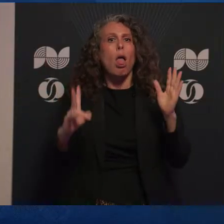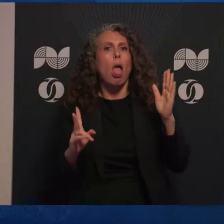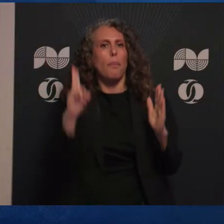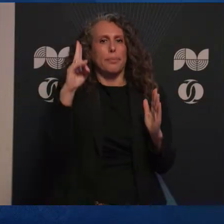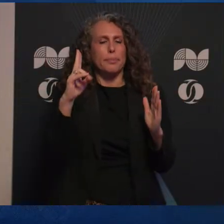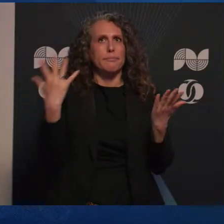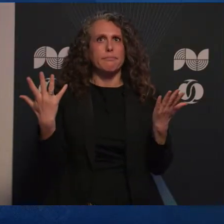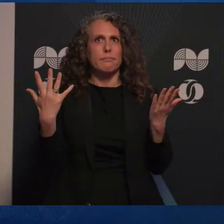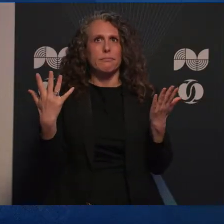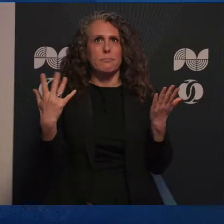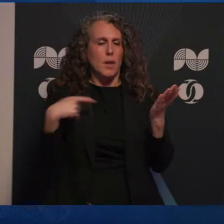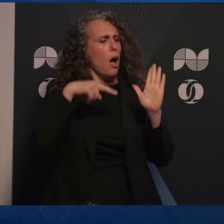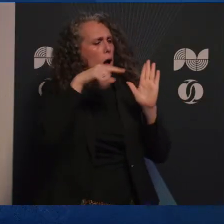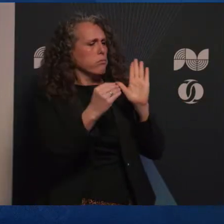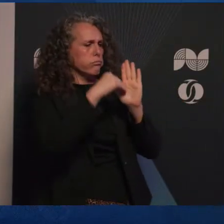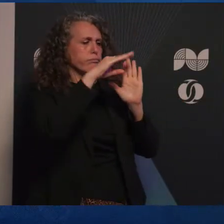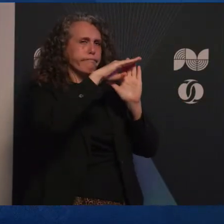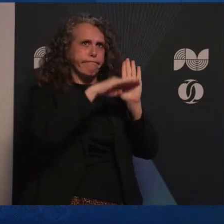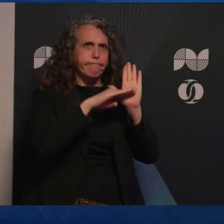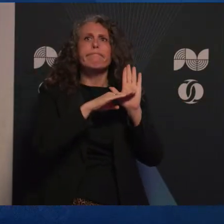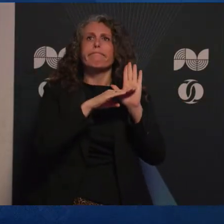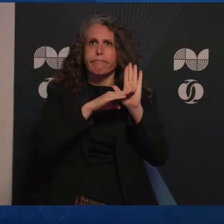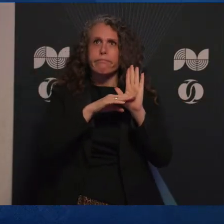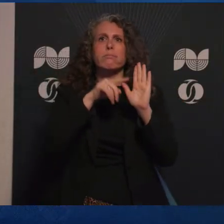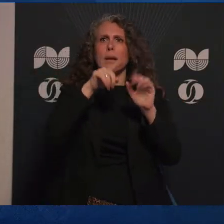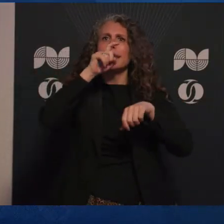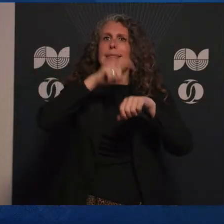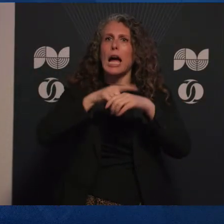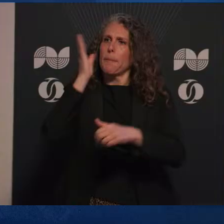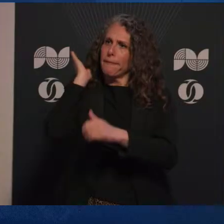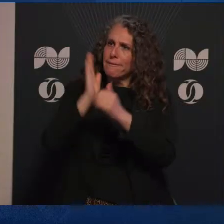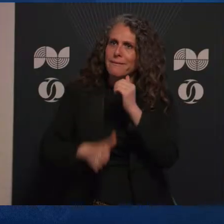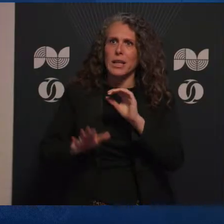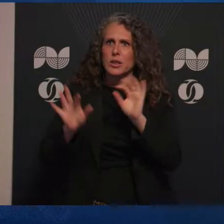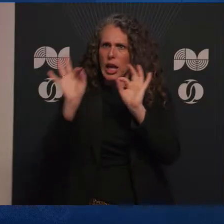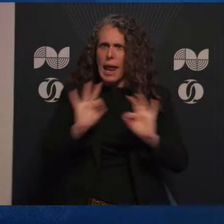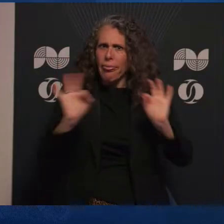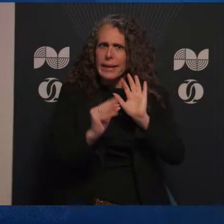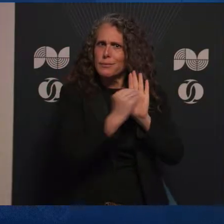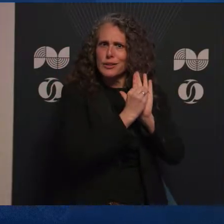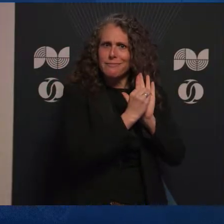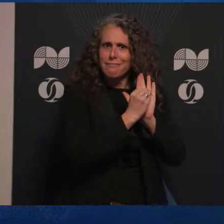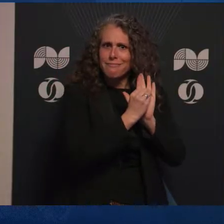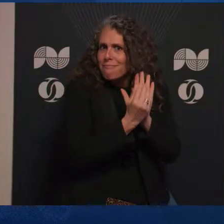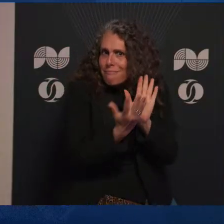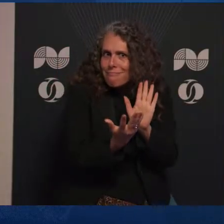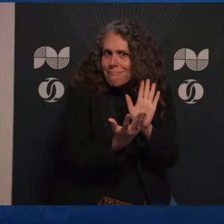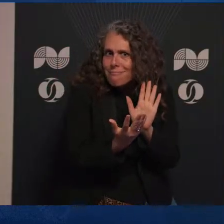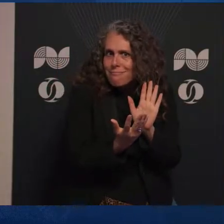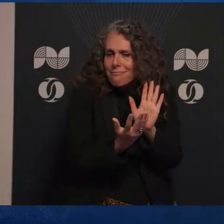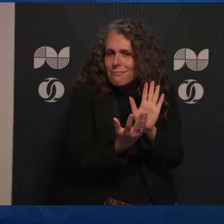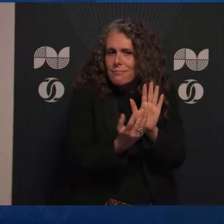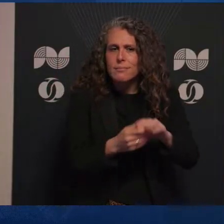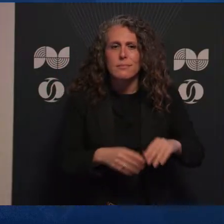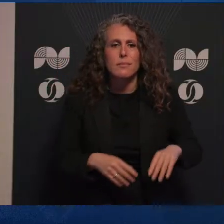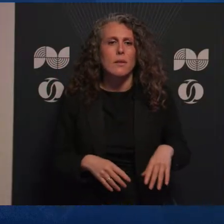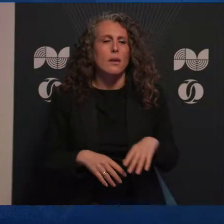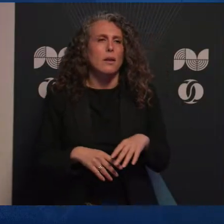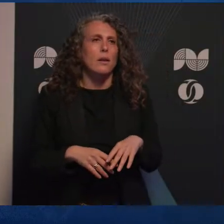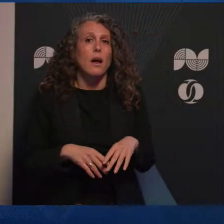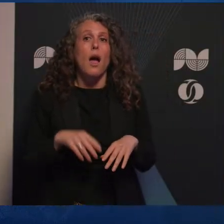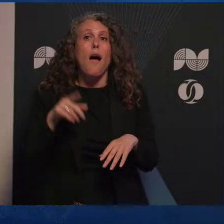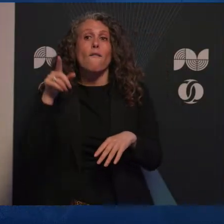saying when this program will finish. And once you introduce some giveaways, some preferences,